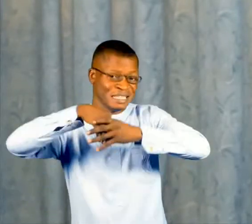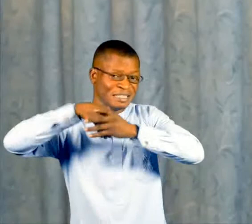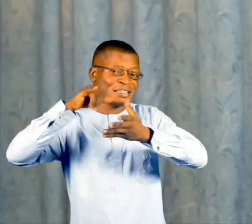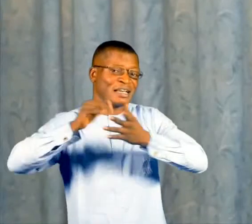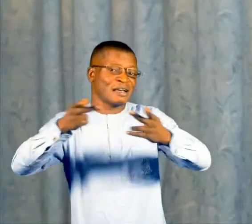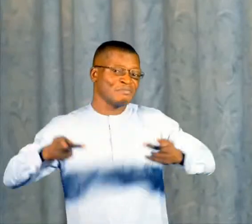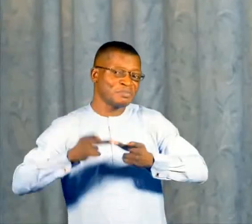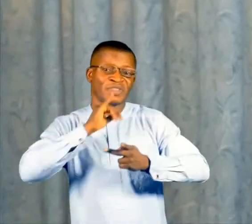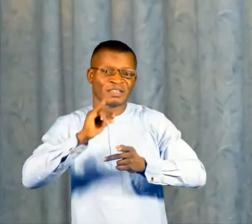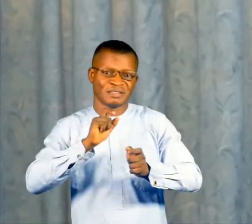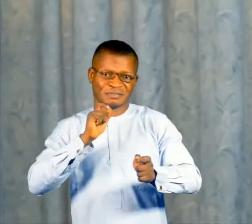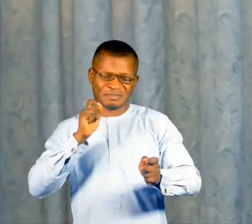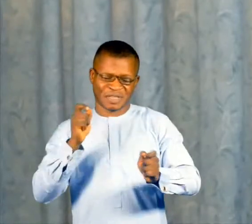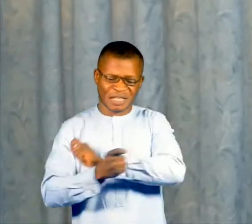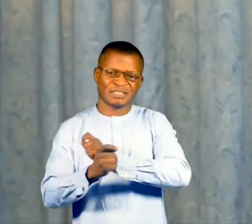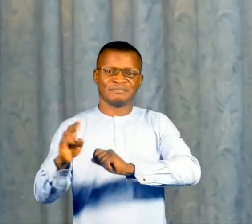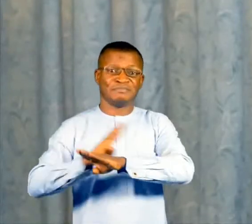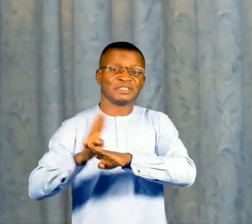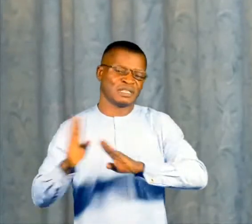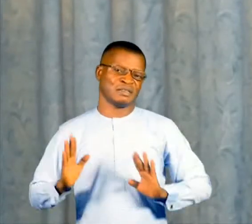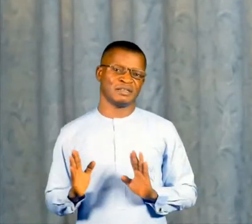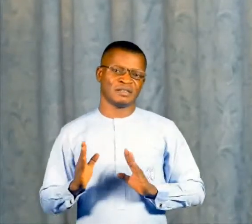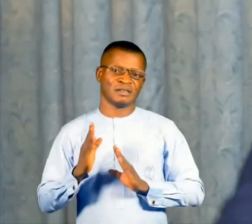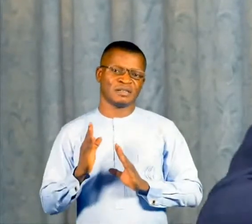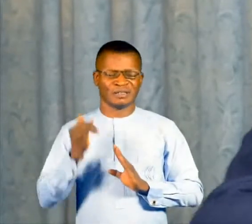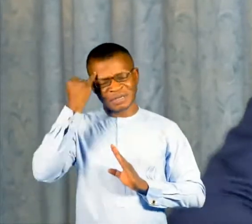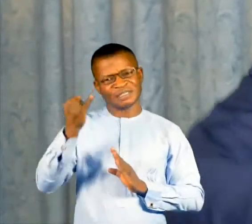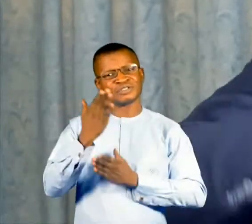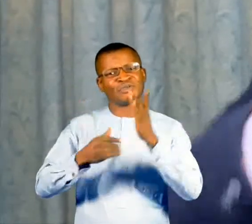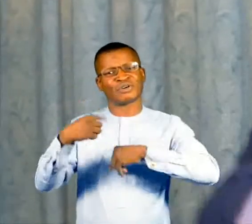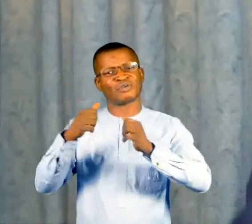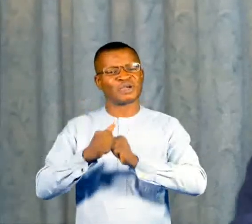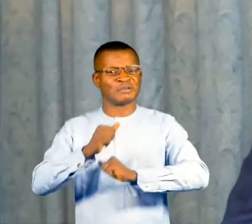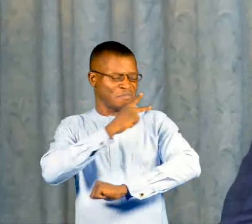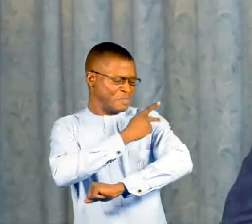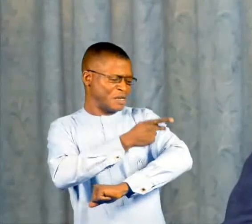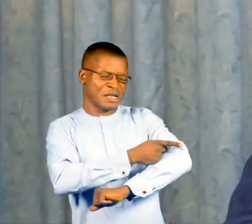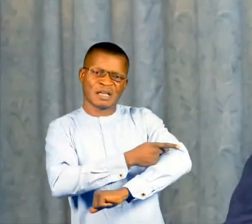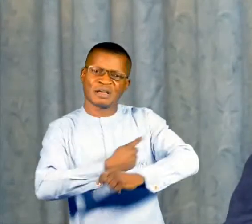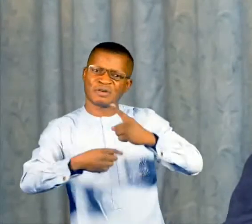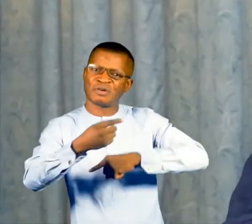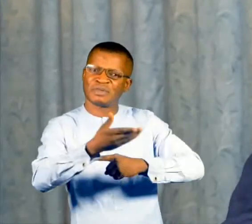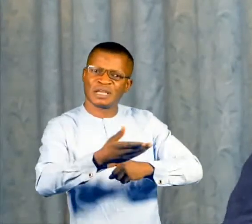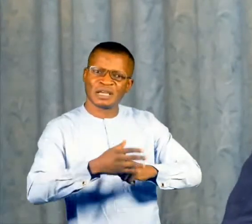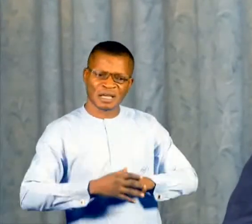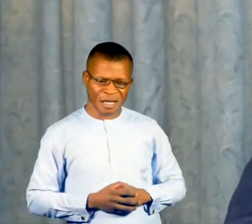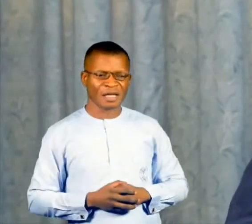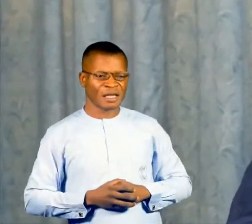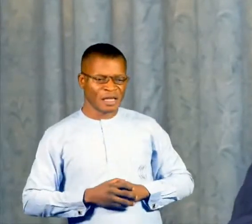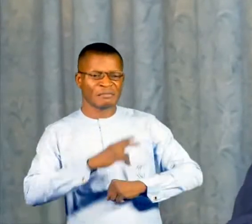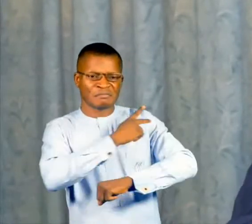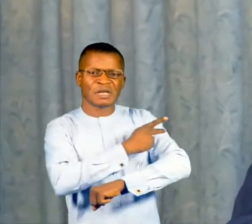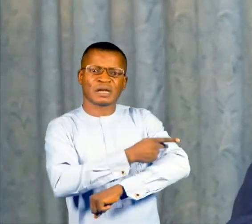of children, where somebody comes up with the so-called cryptic pregnancy. They come in